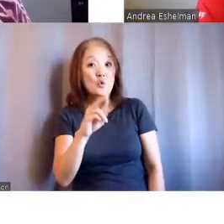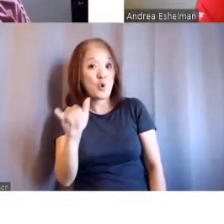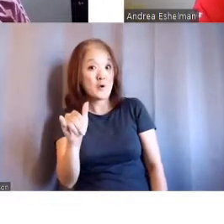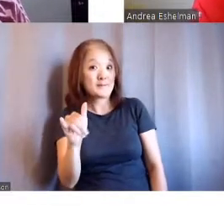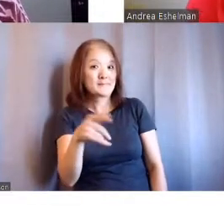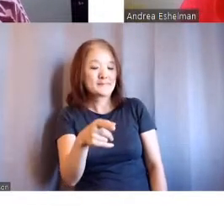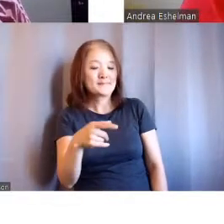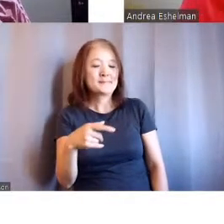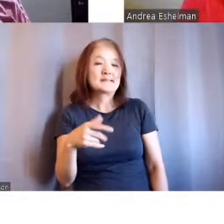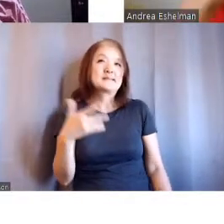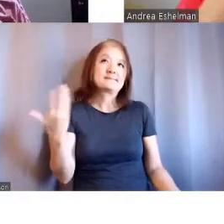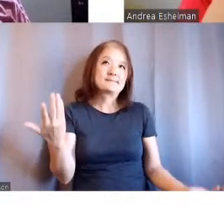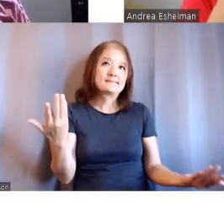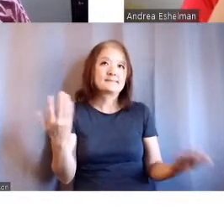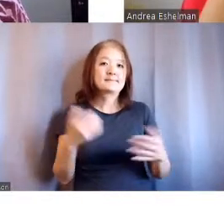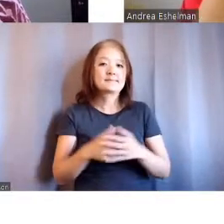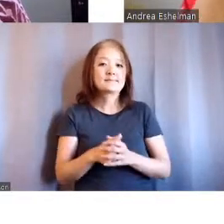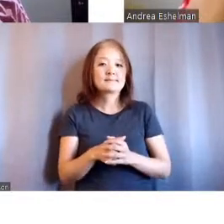You know,